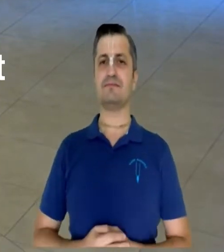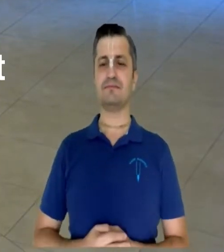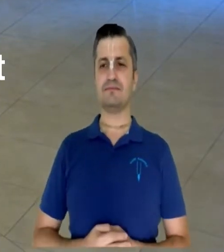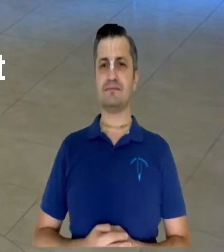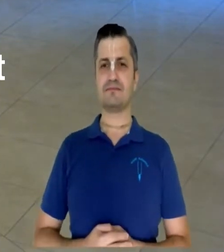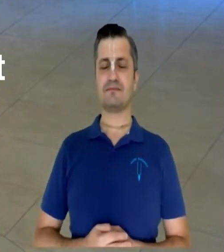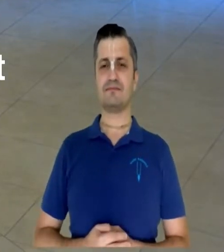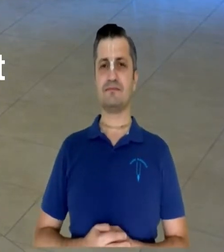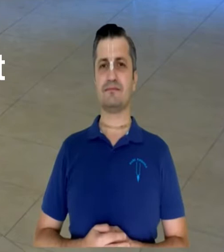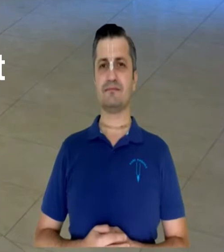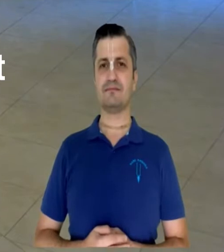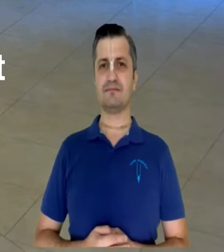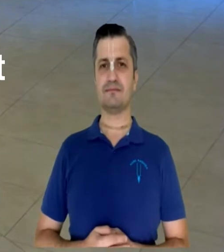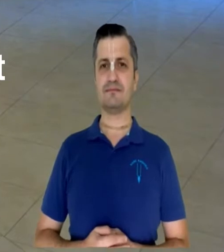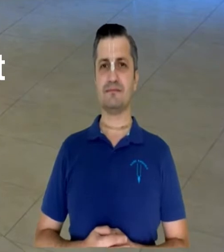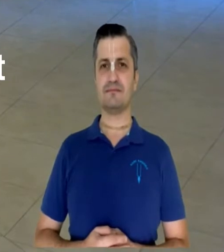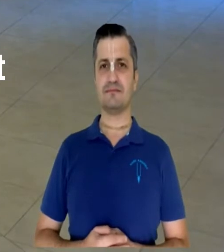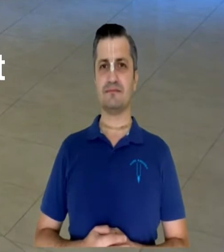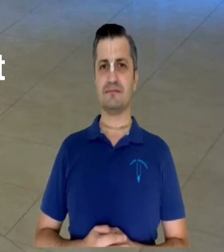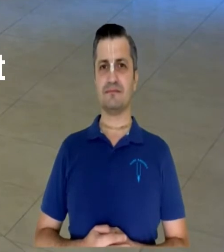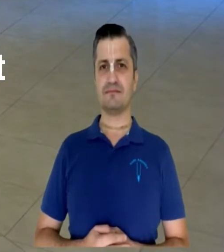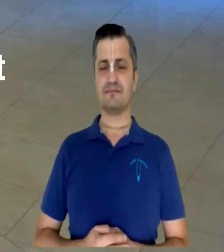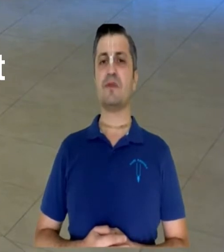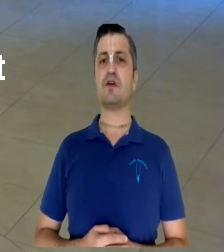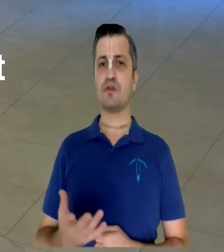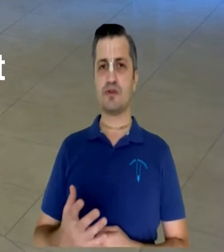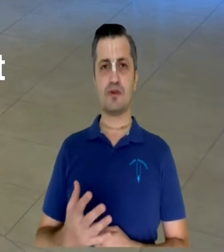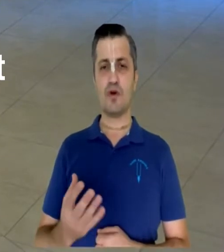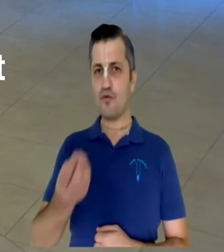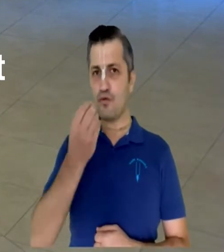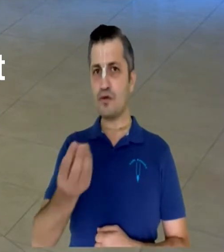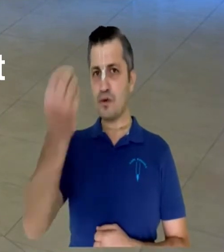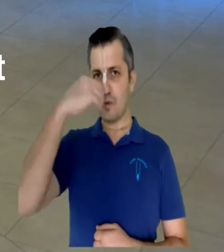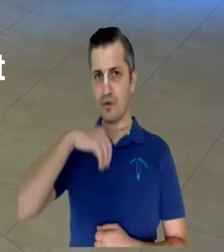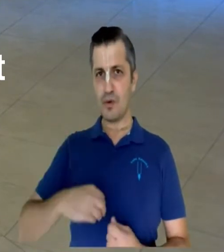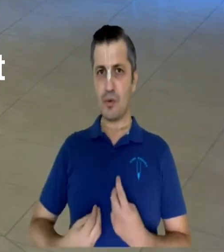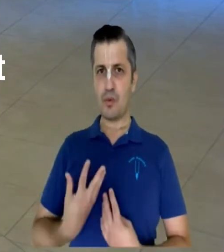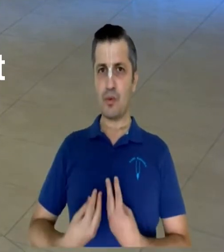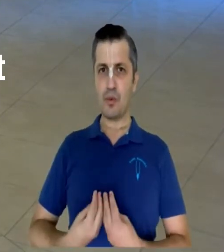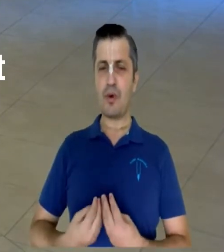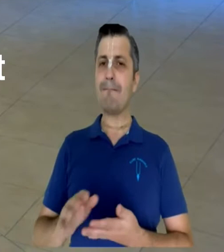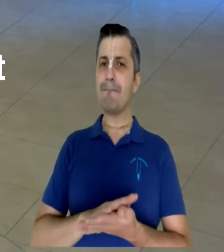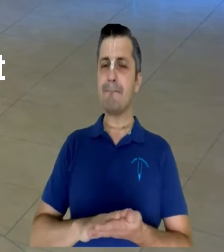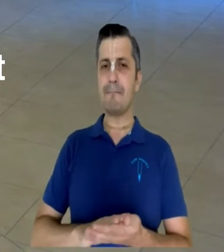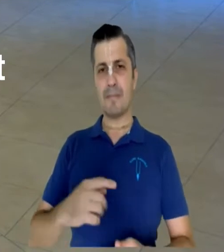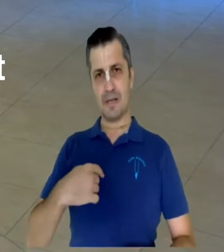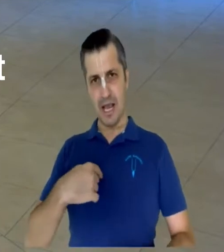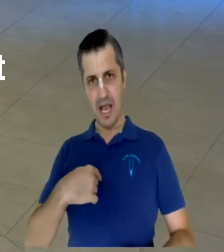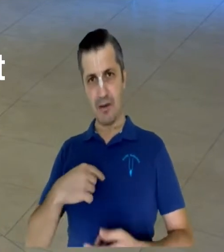Therefore, since he is helping the digestion of all kinds of foodstuff, the living entity is not independent in the eating